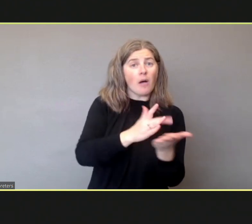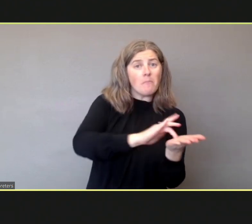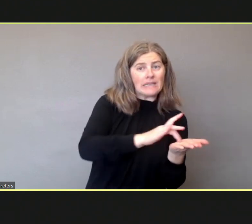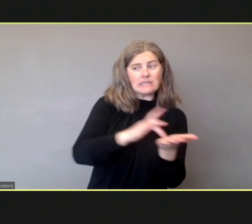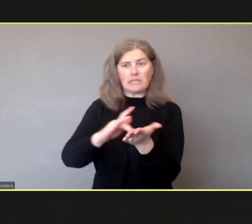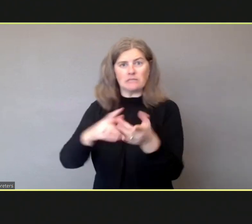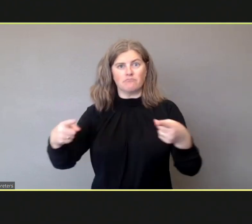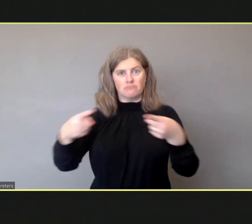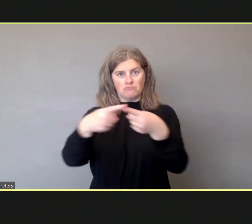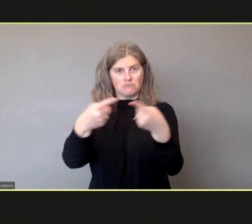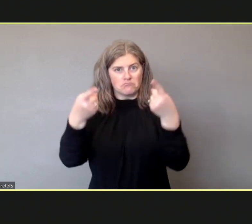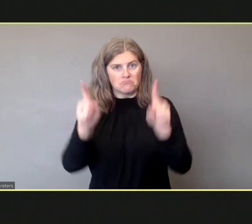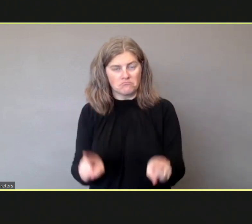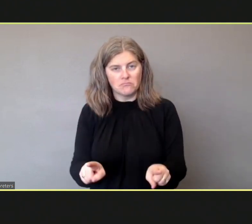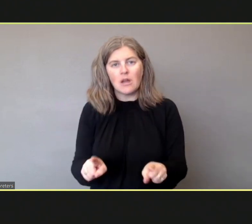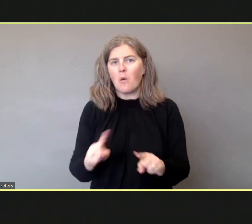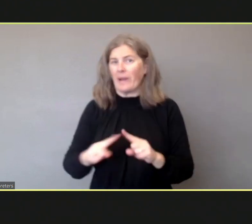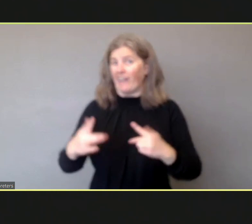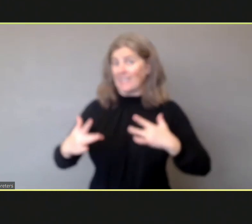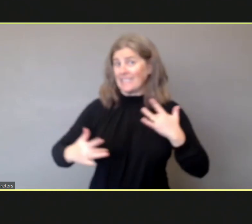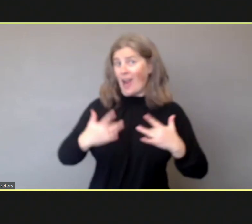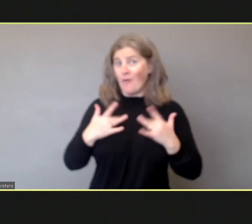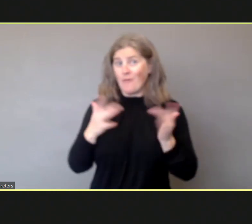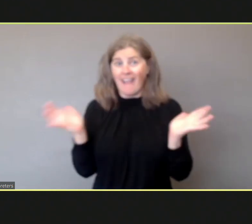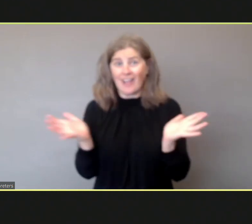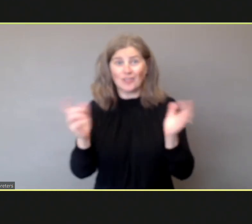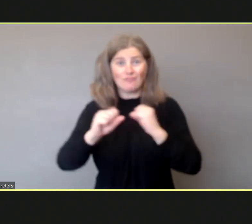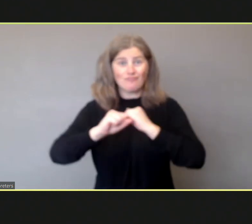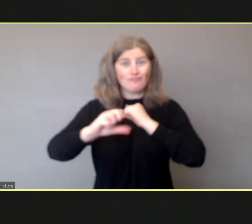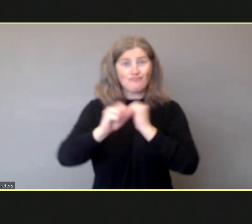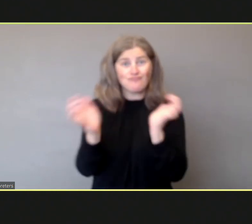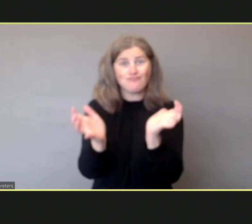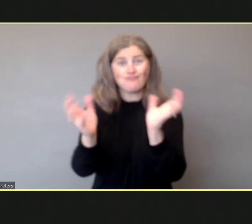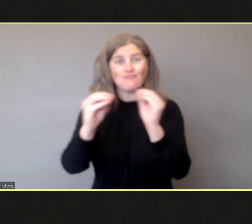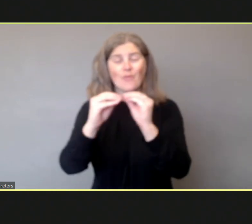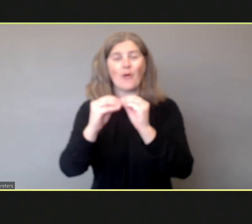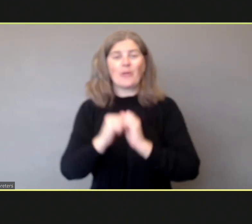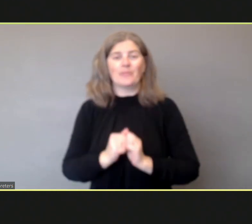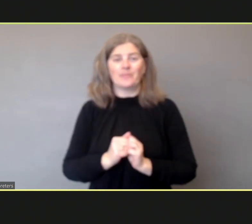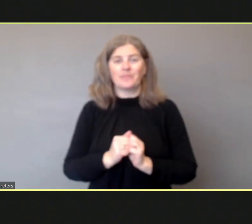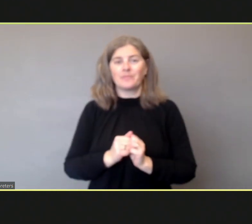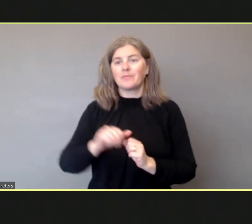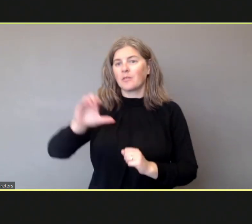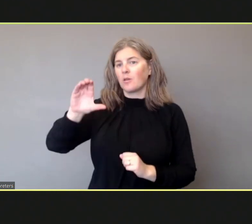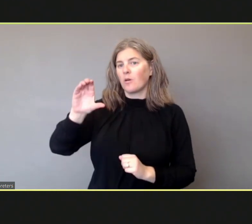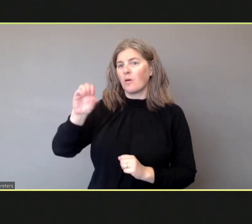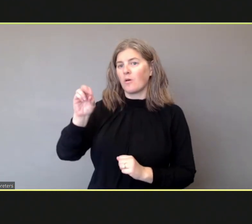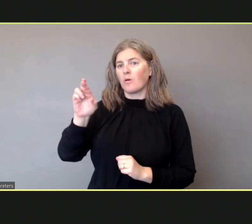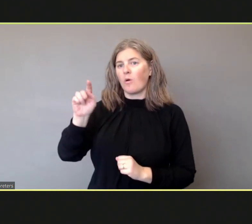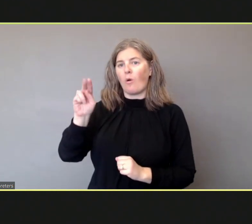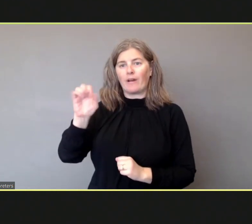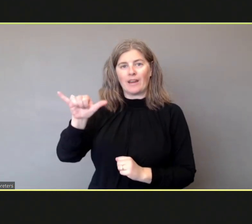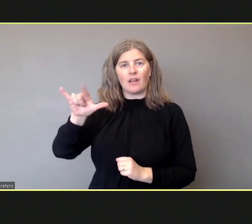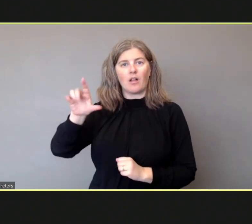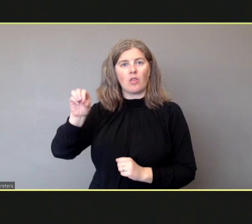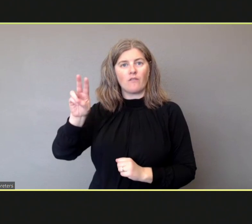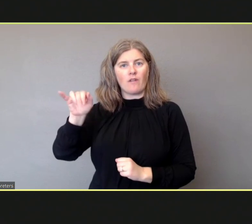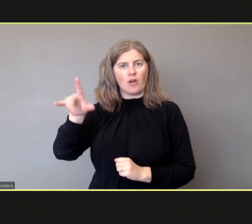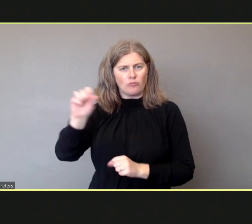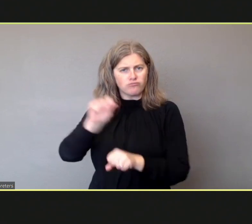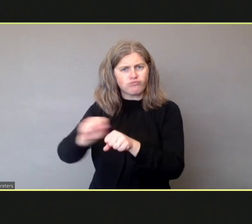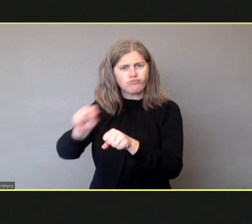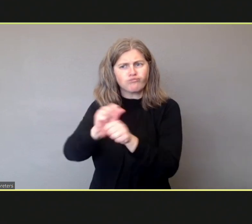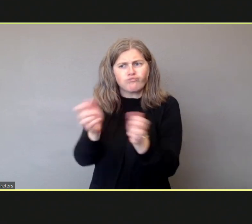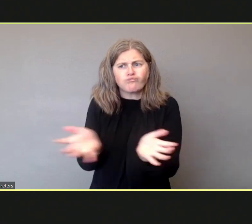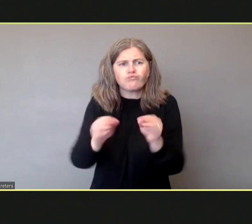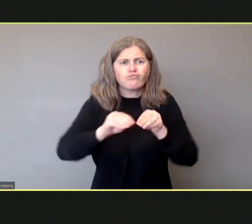excited about, something we're anxious to promote, something that Courtney Lovato is already working really hard on to get the word out